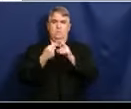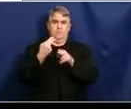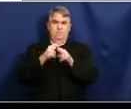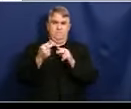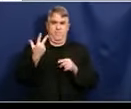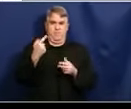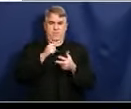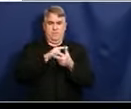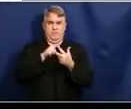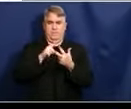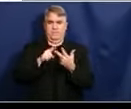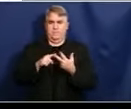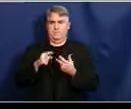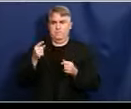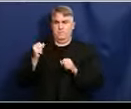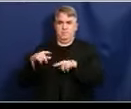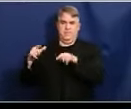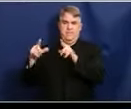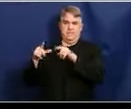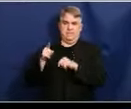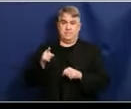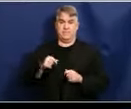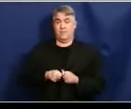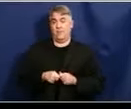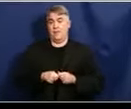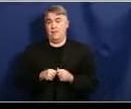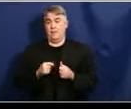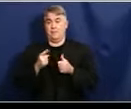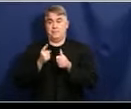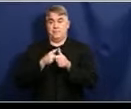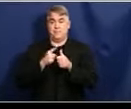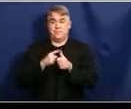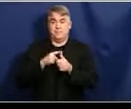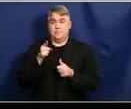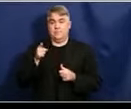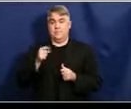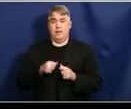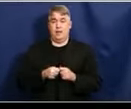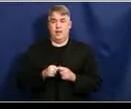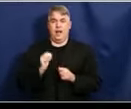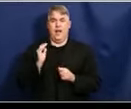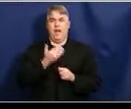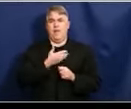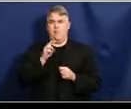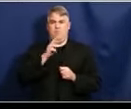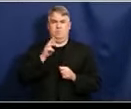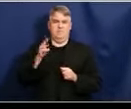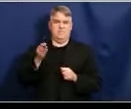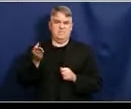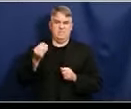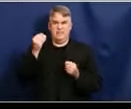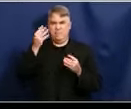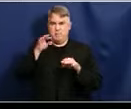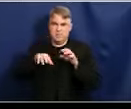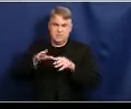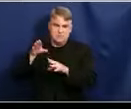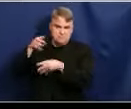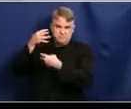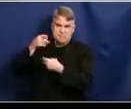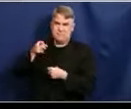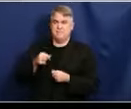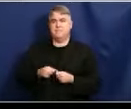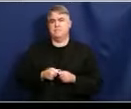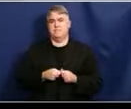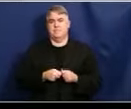Vargas. This one here is a vaccine dashboard. This is available. All of you can go to our website, see this site. It's updated in real time. You see